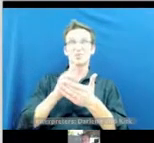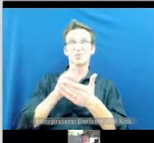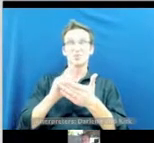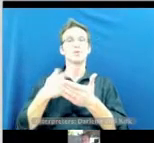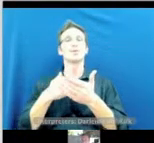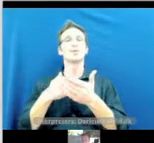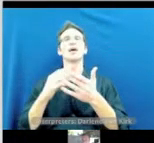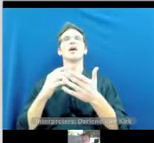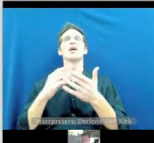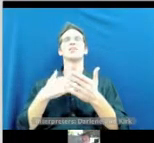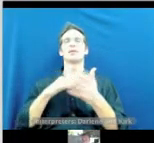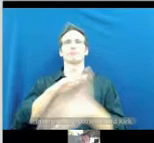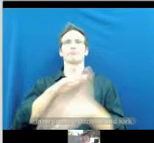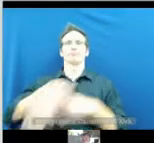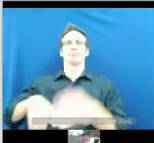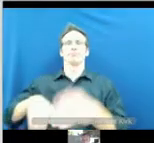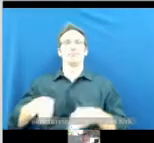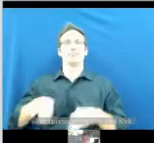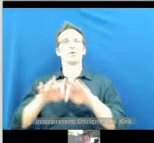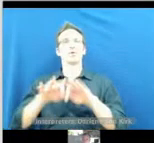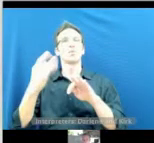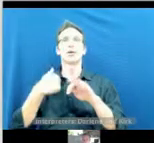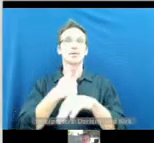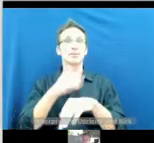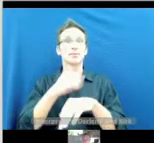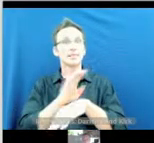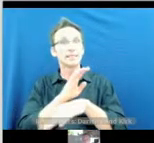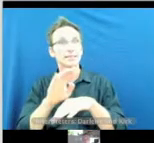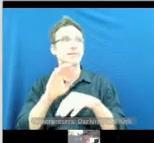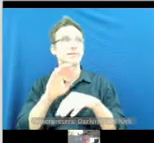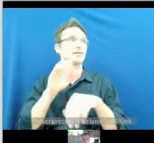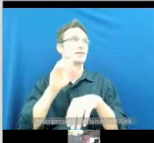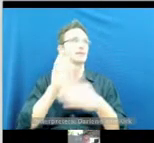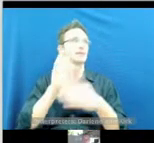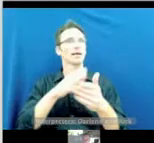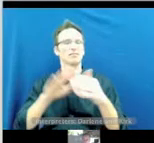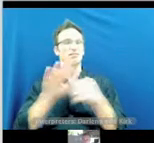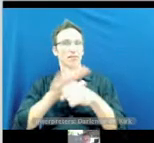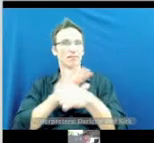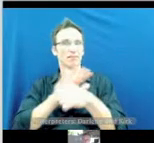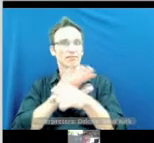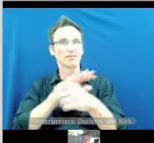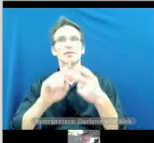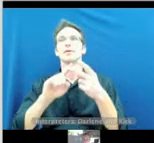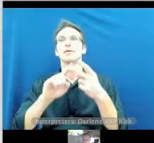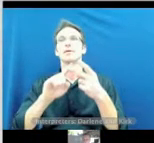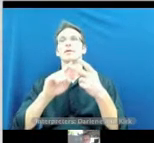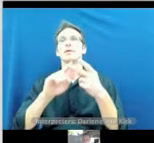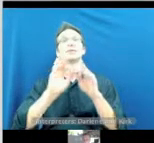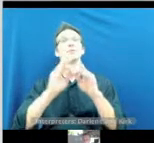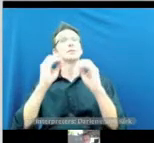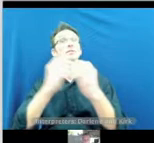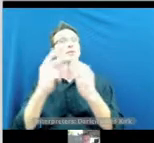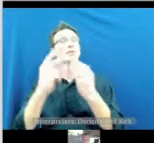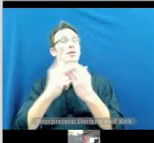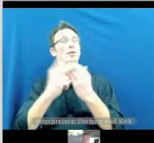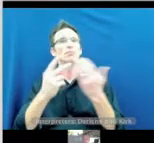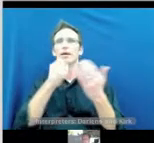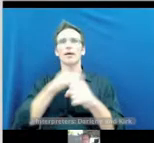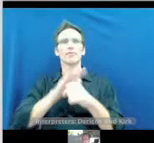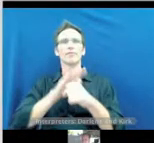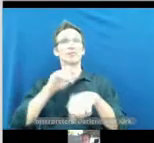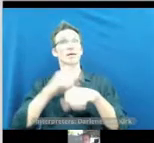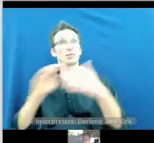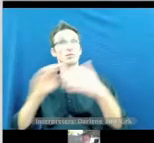is busy, our schedules are full, the interpreter education programs don't have time to put in extra content. There's